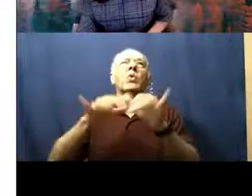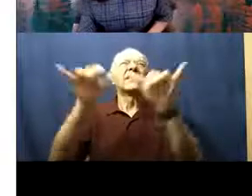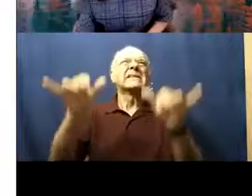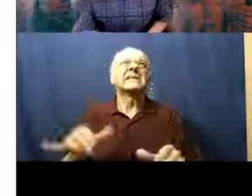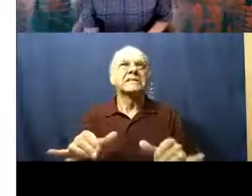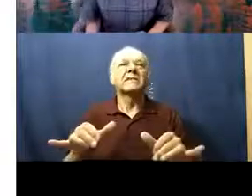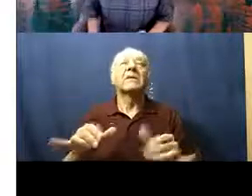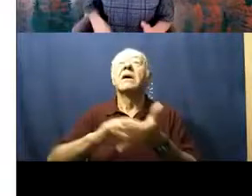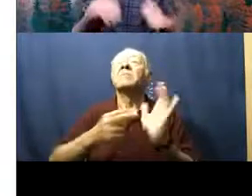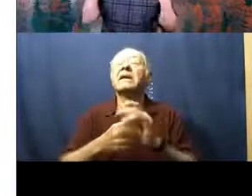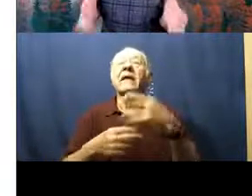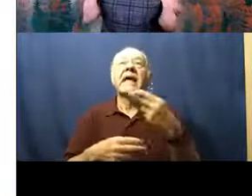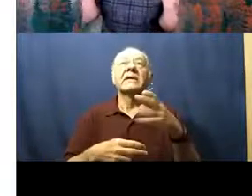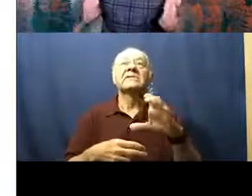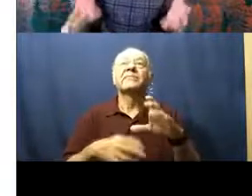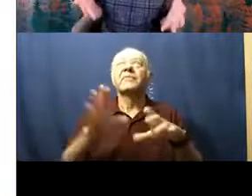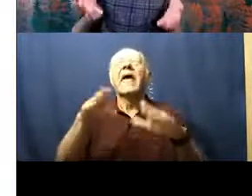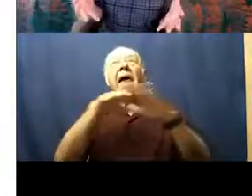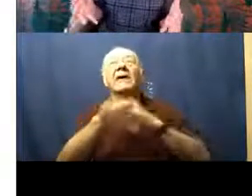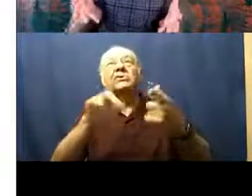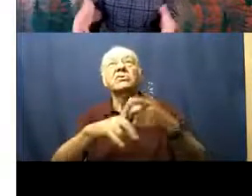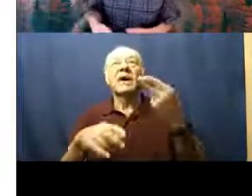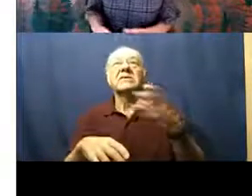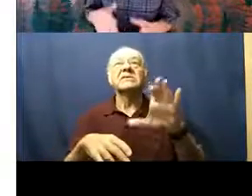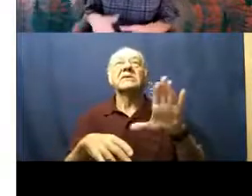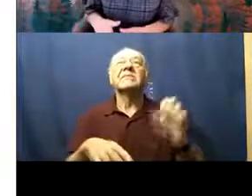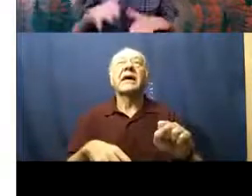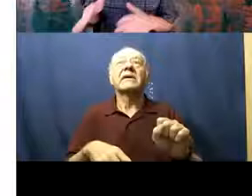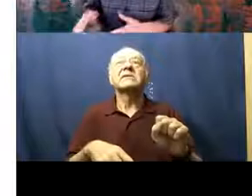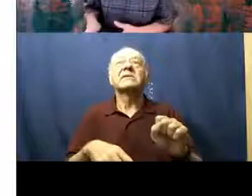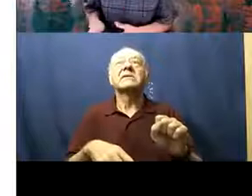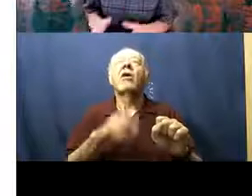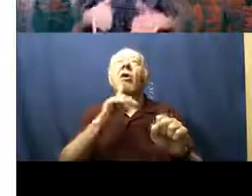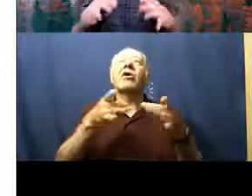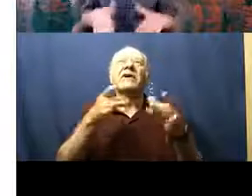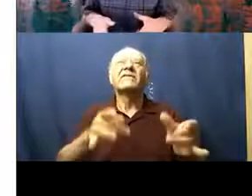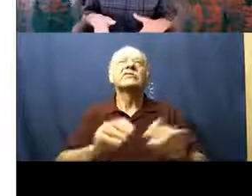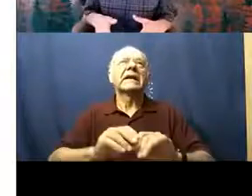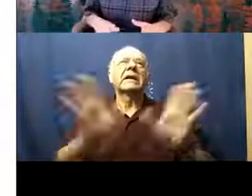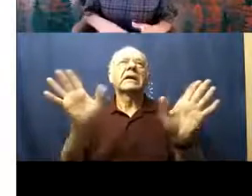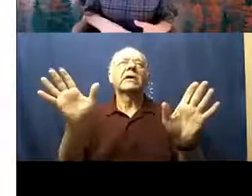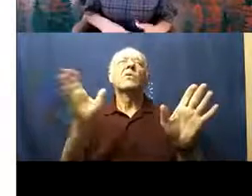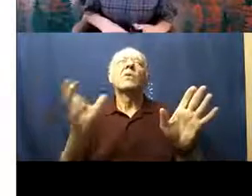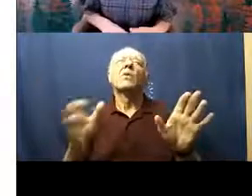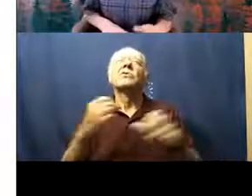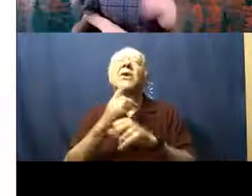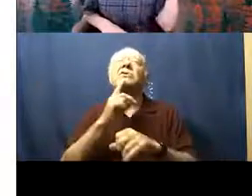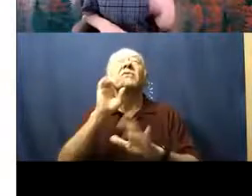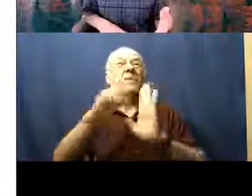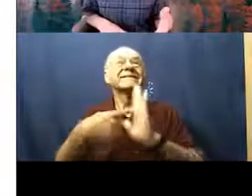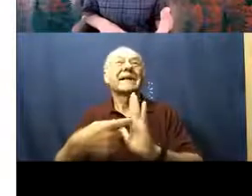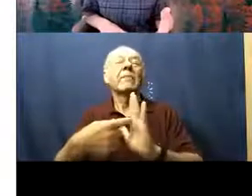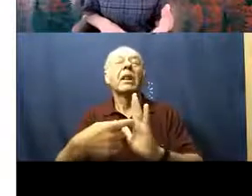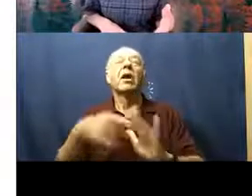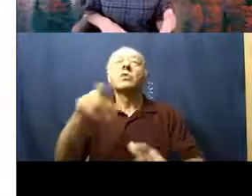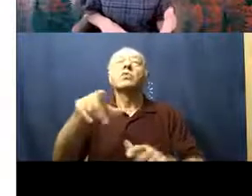that access to HCBS connections are efficient and clear. So we want to make sure, for example, that when you